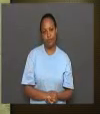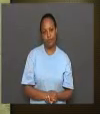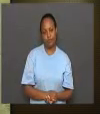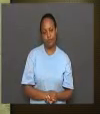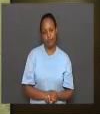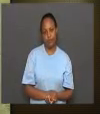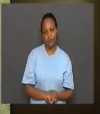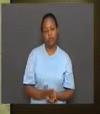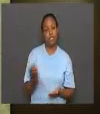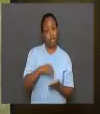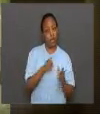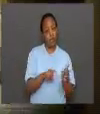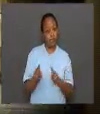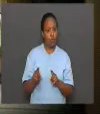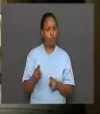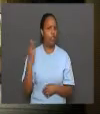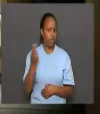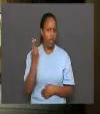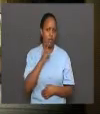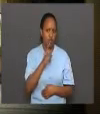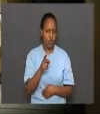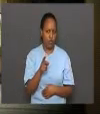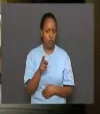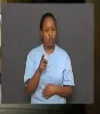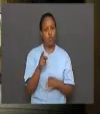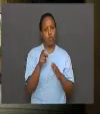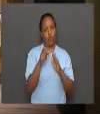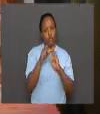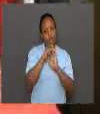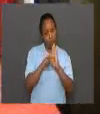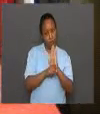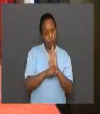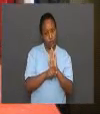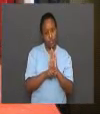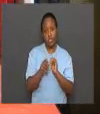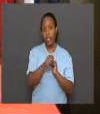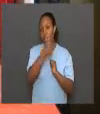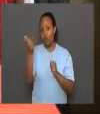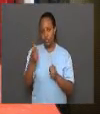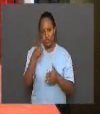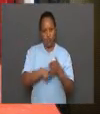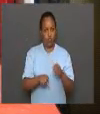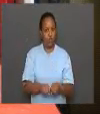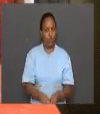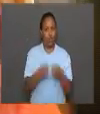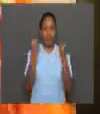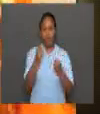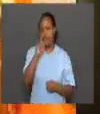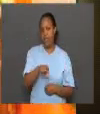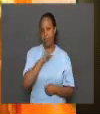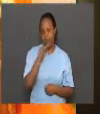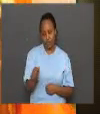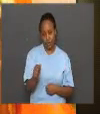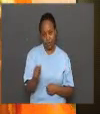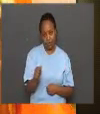It is also important that rules do not violate other values. They should